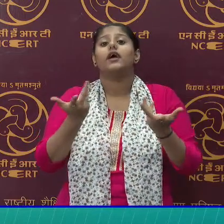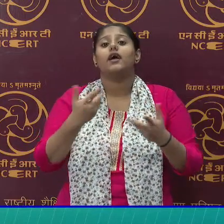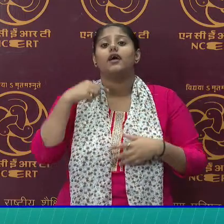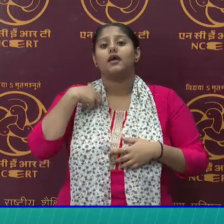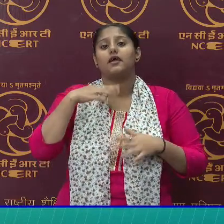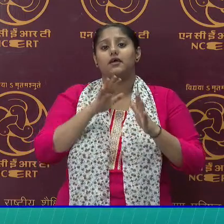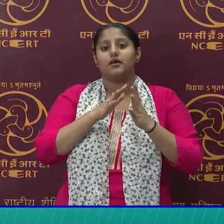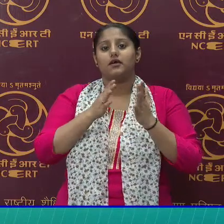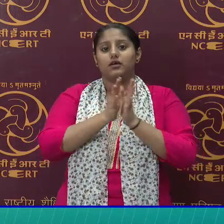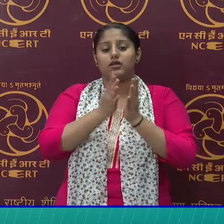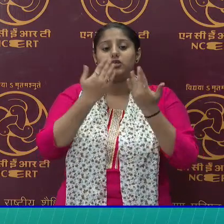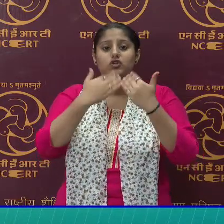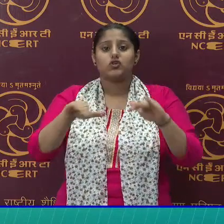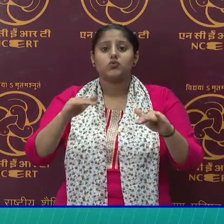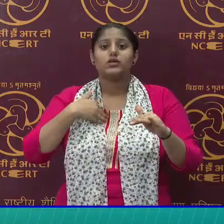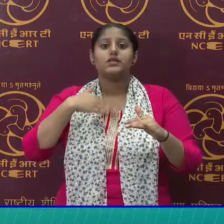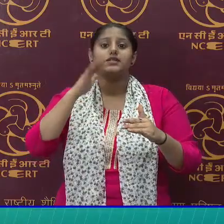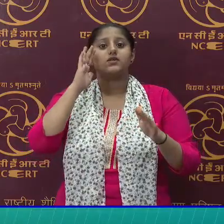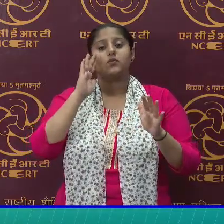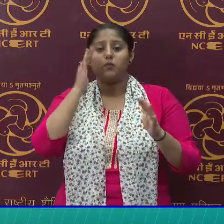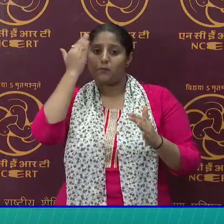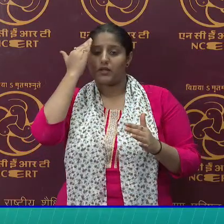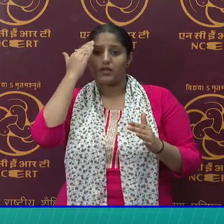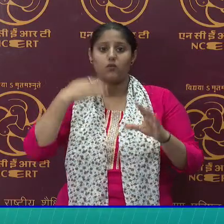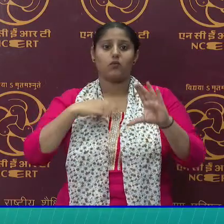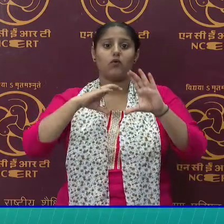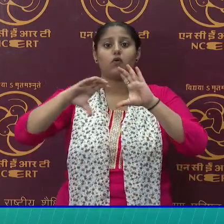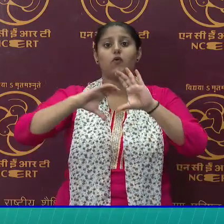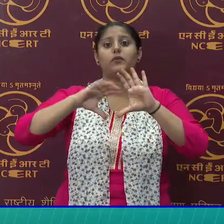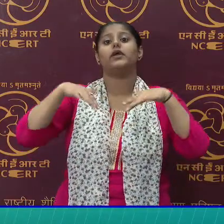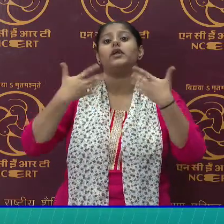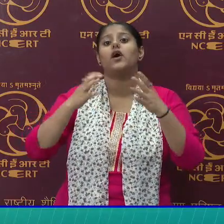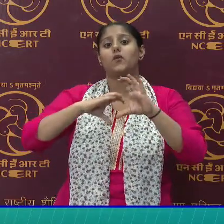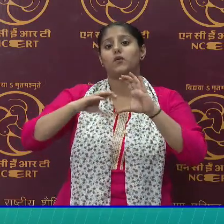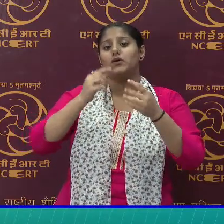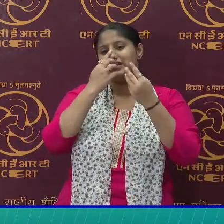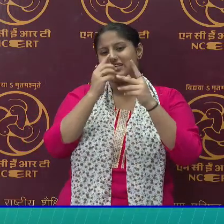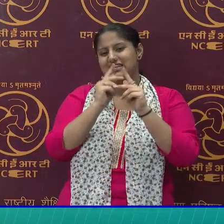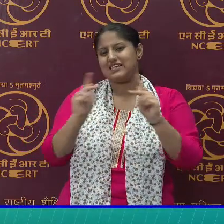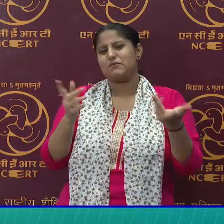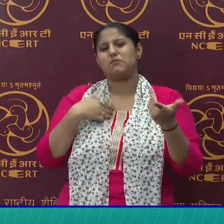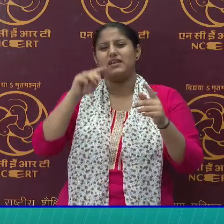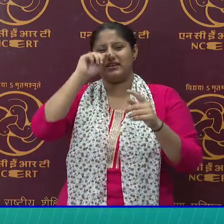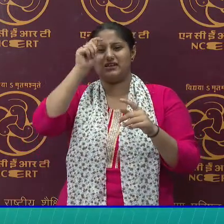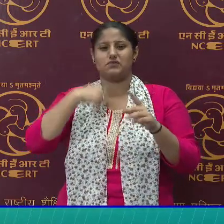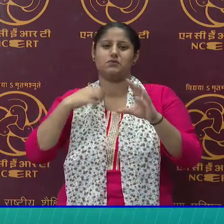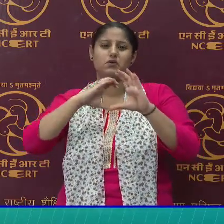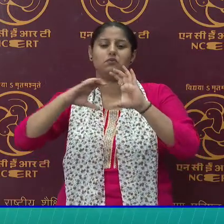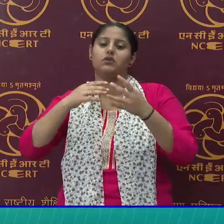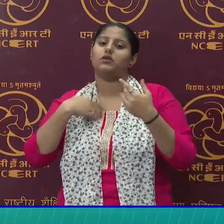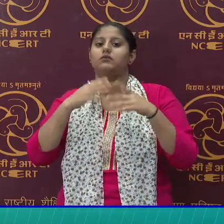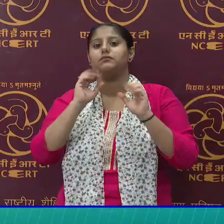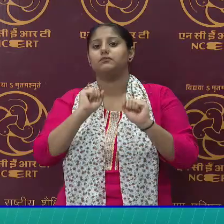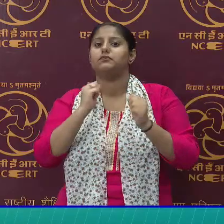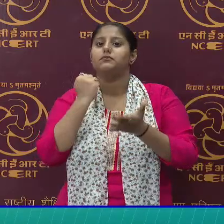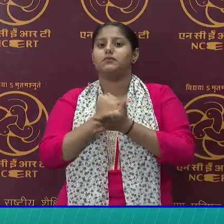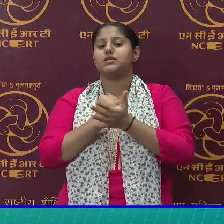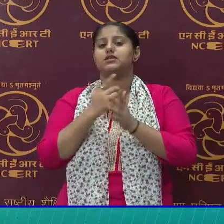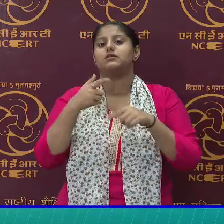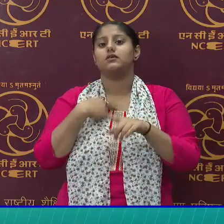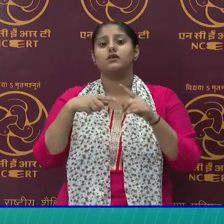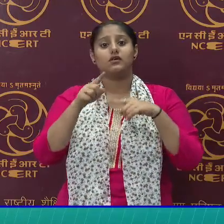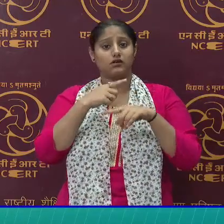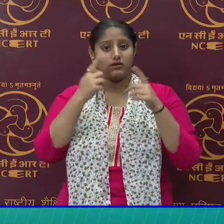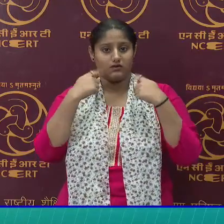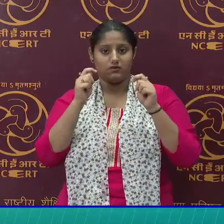that the child should be able to communicate in good simple English. There is no need for flowery language, all